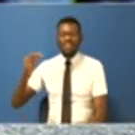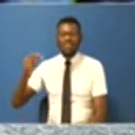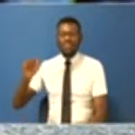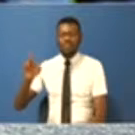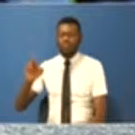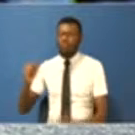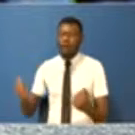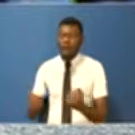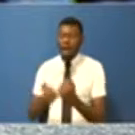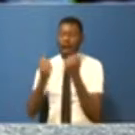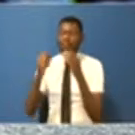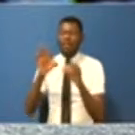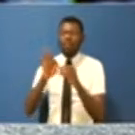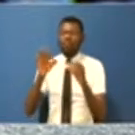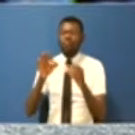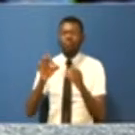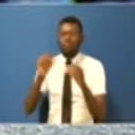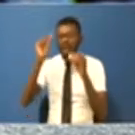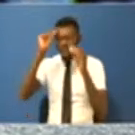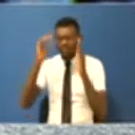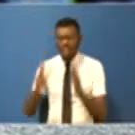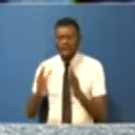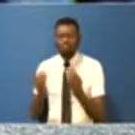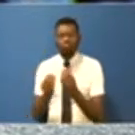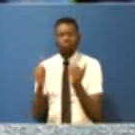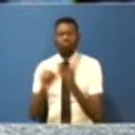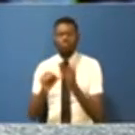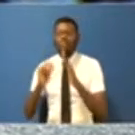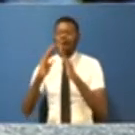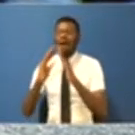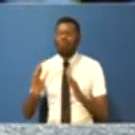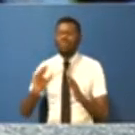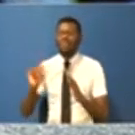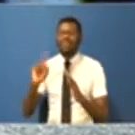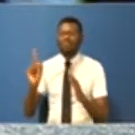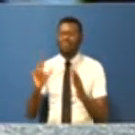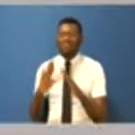how will you seek the housing crisis in kenya's capital